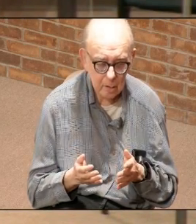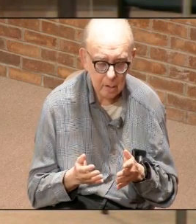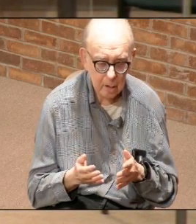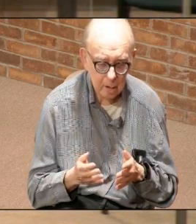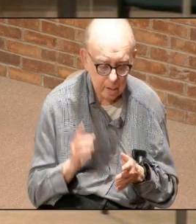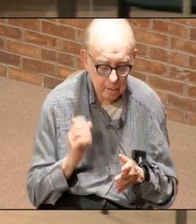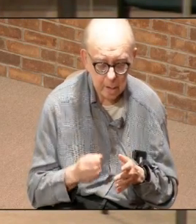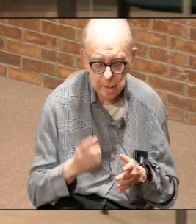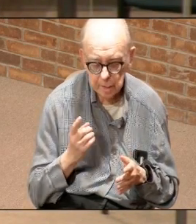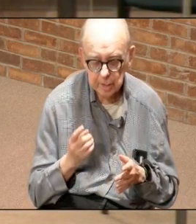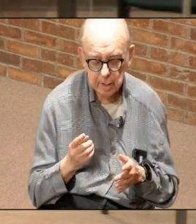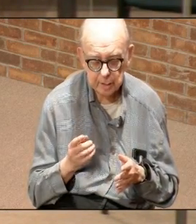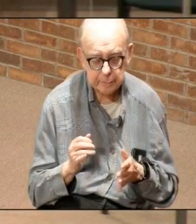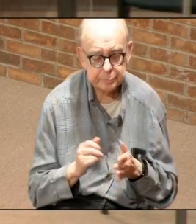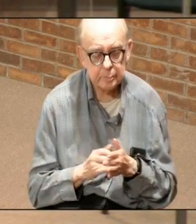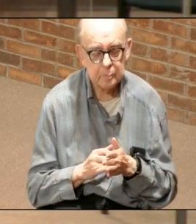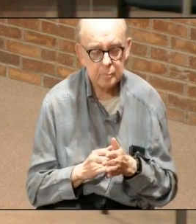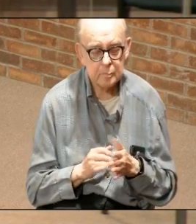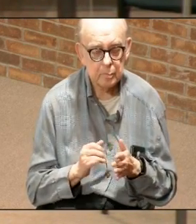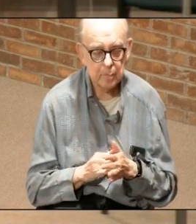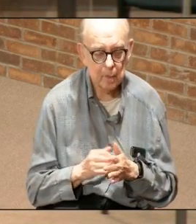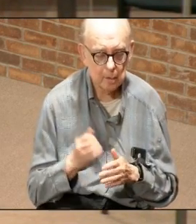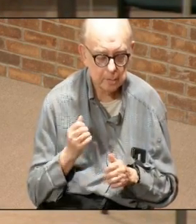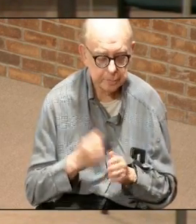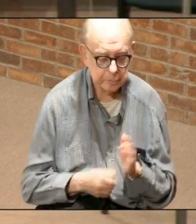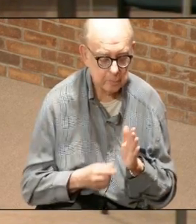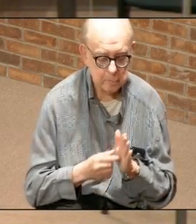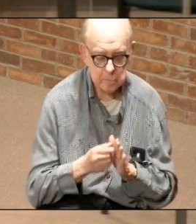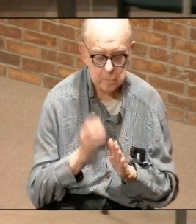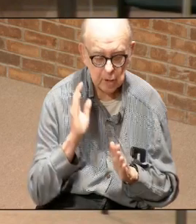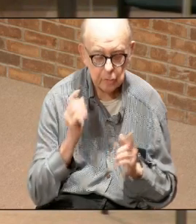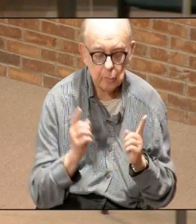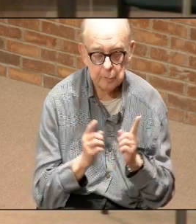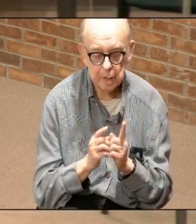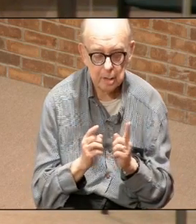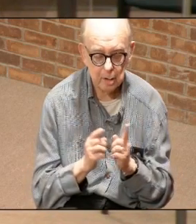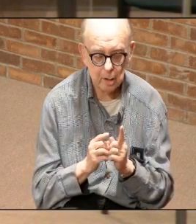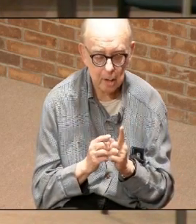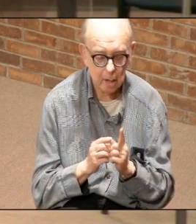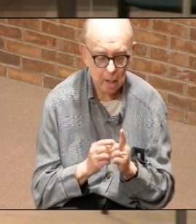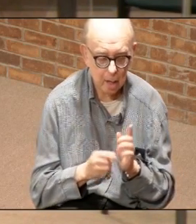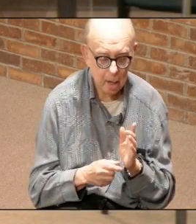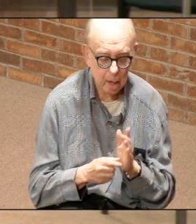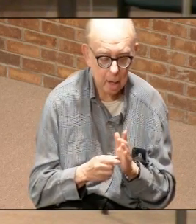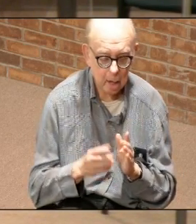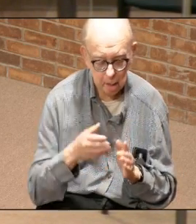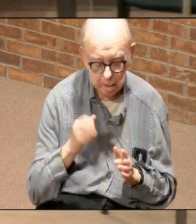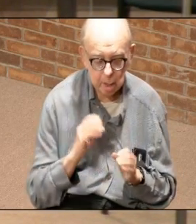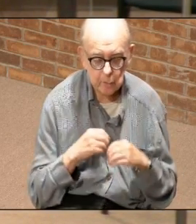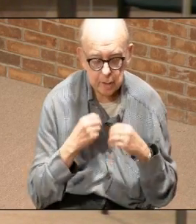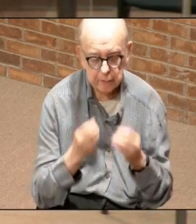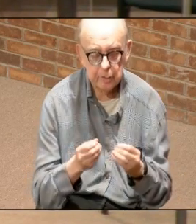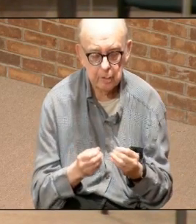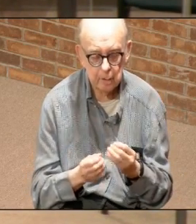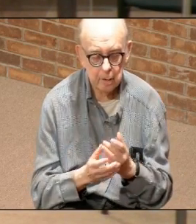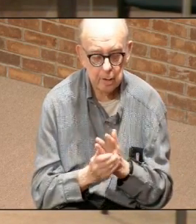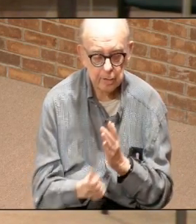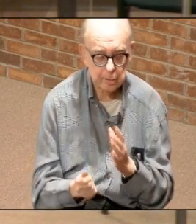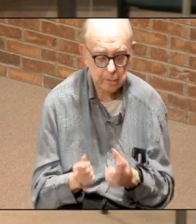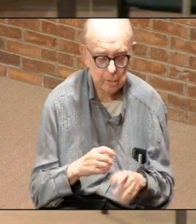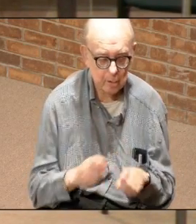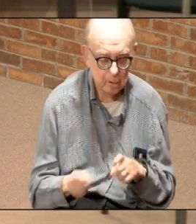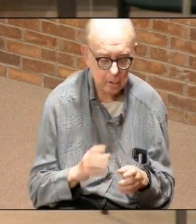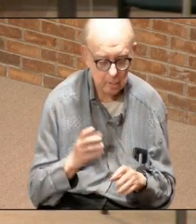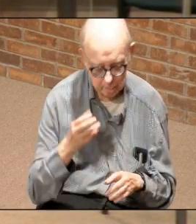And you need to understand that every giant that you're going to face, He's equipped you to handle it. So let's start.